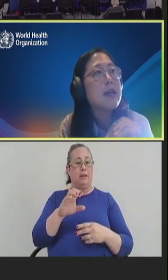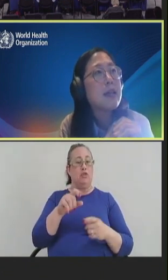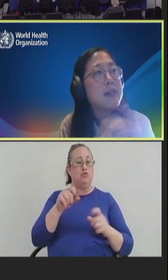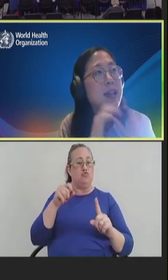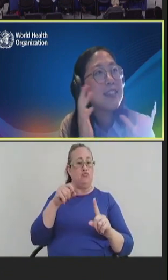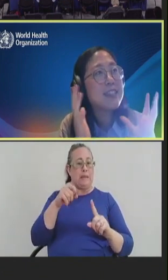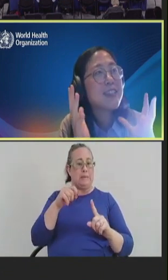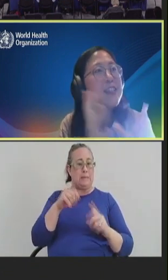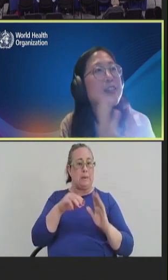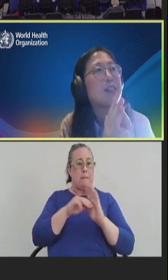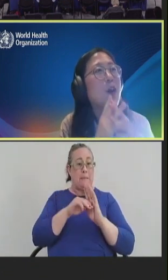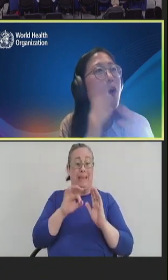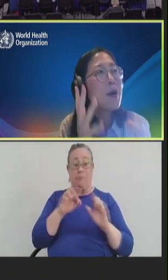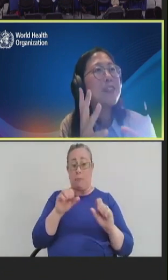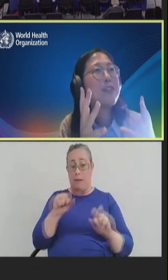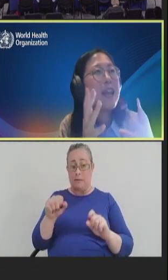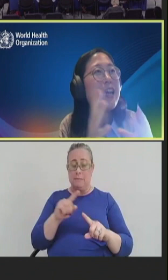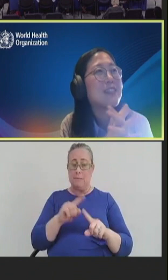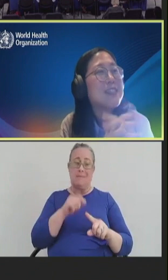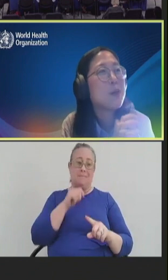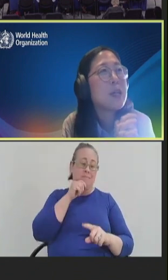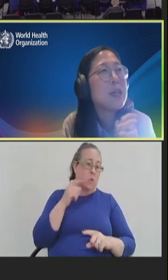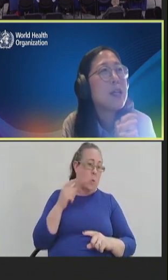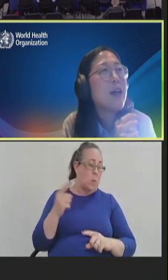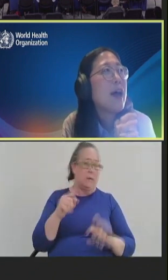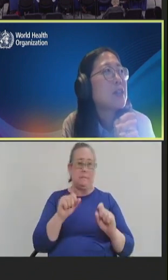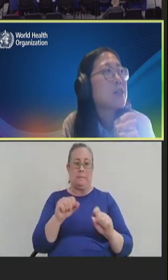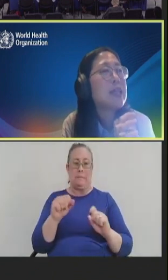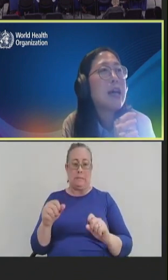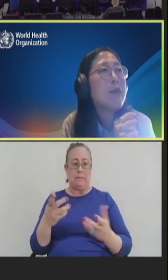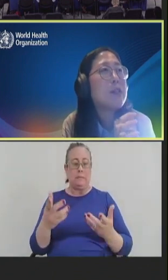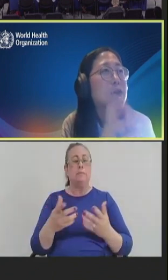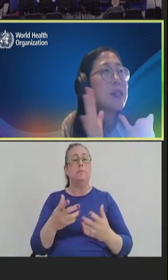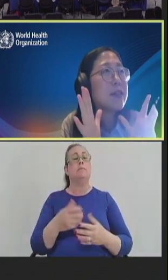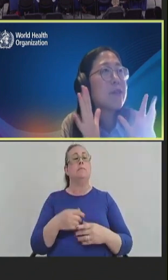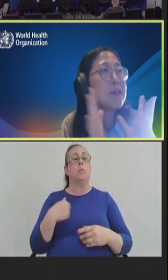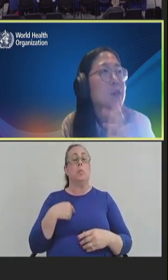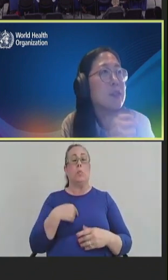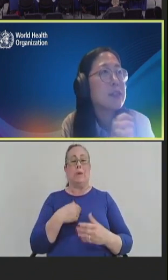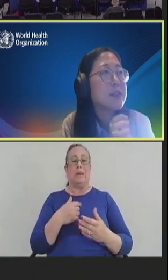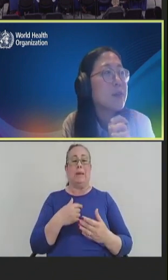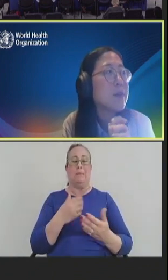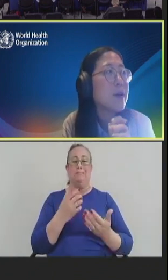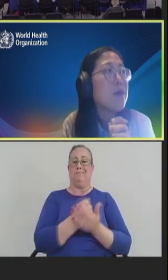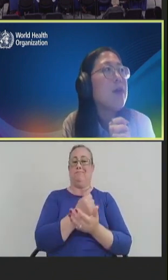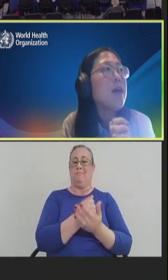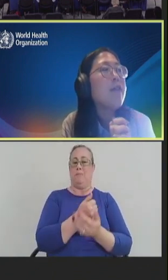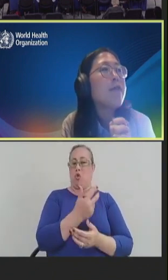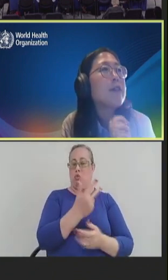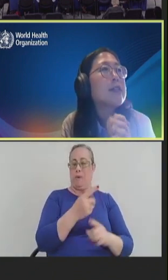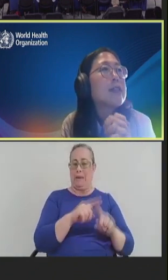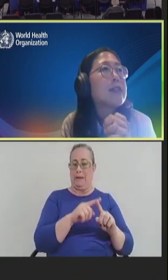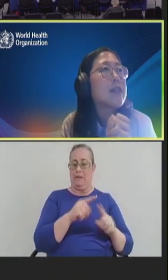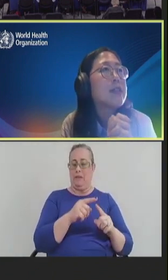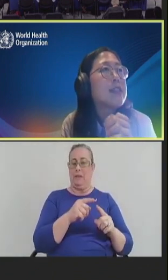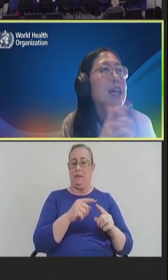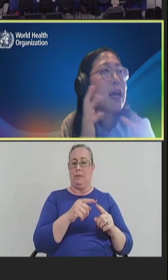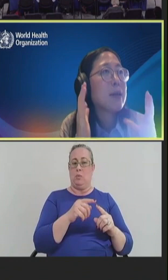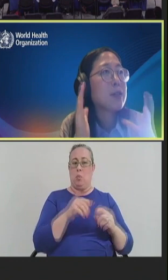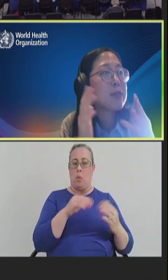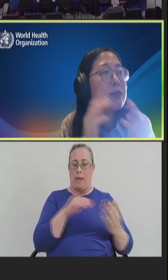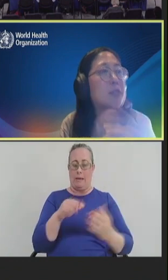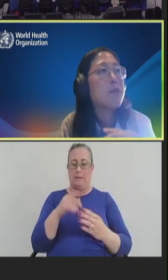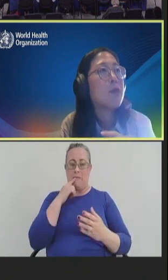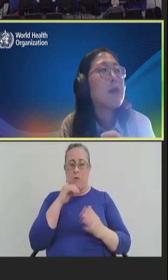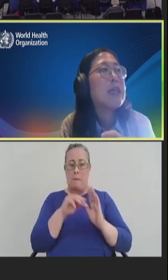but as is not always the case, that we actually leverage three different sources of the model. First is the